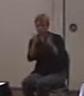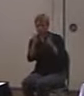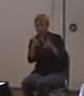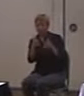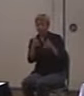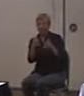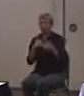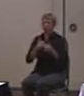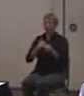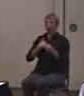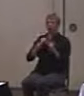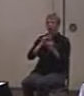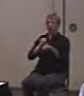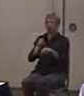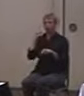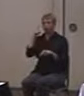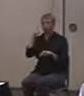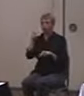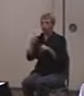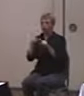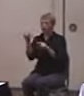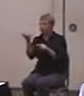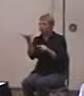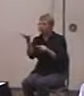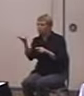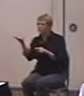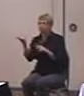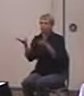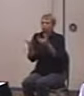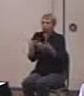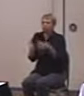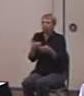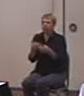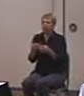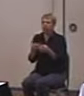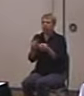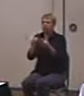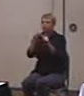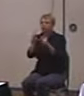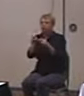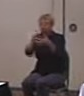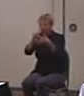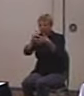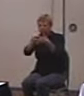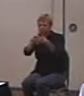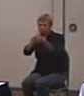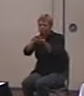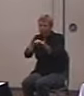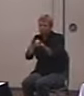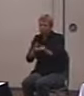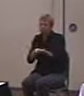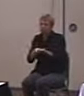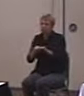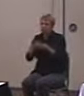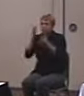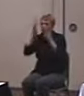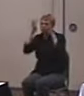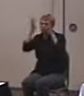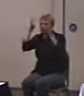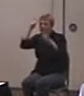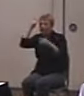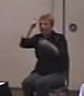you. So I want you to think out for 5 minutes, what are the questions that you would need to ask in order to develop that hypothesis so you'd